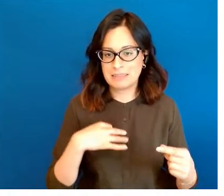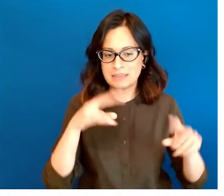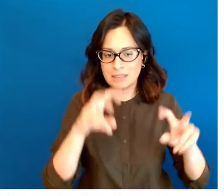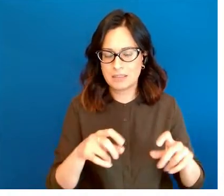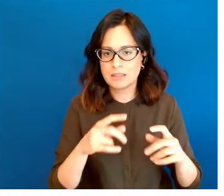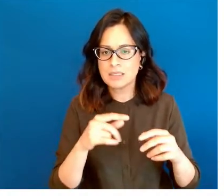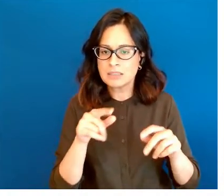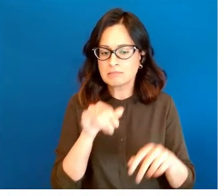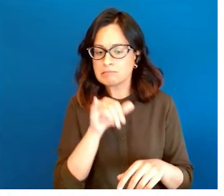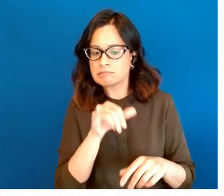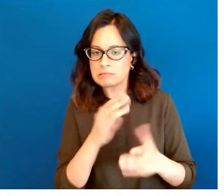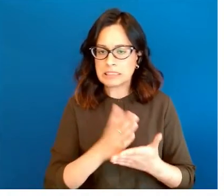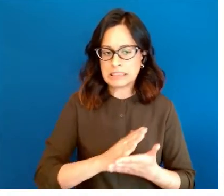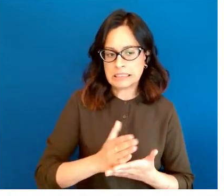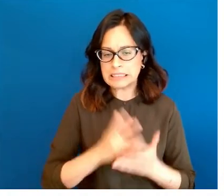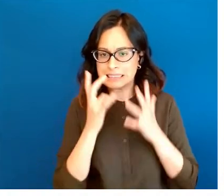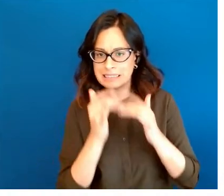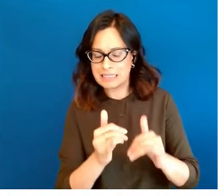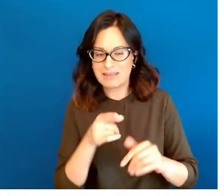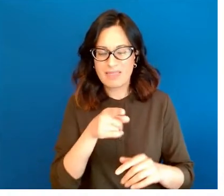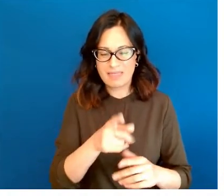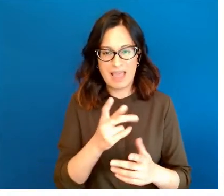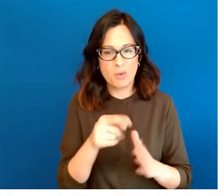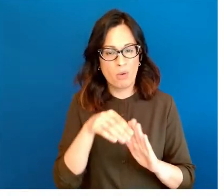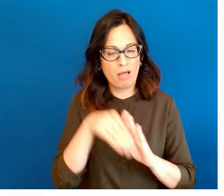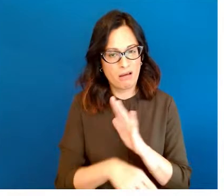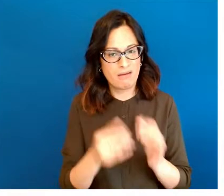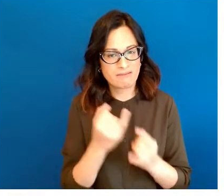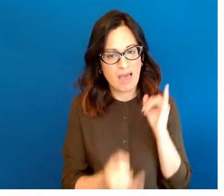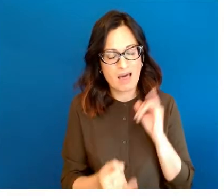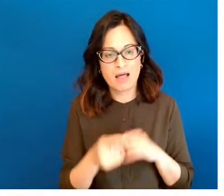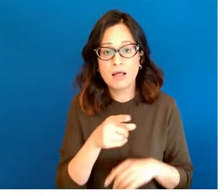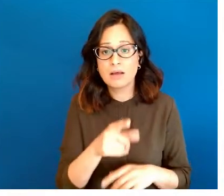the wrong road. So the traditional model